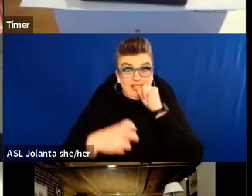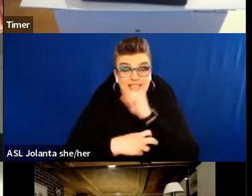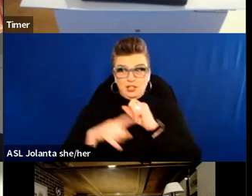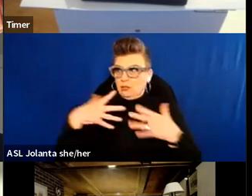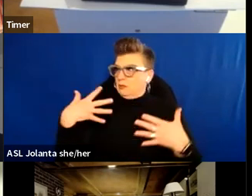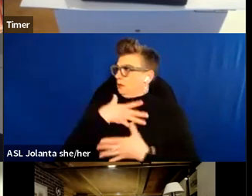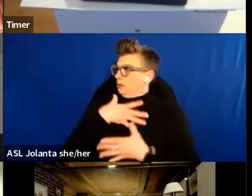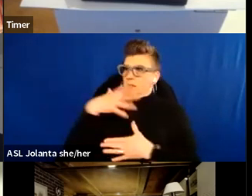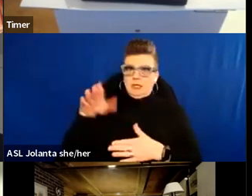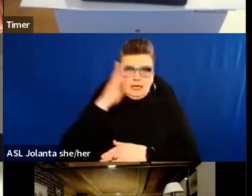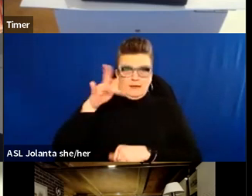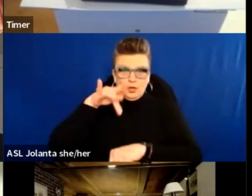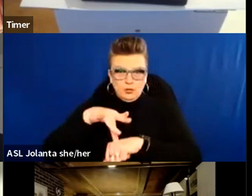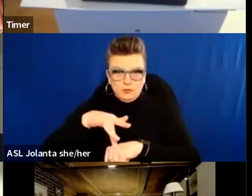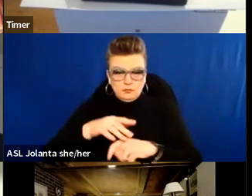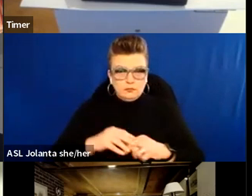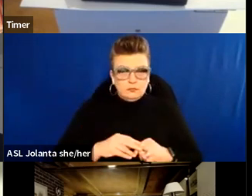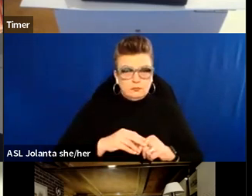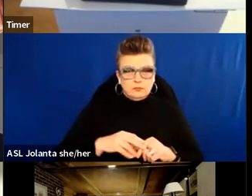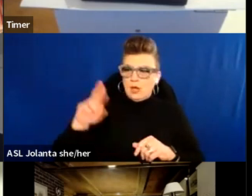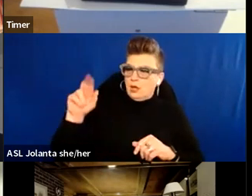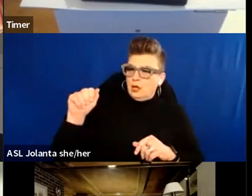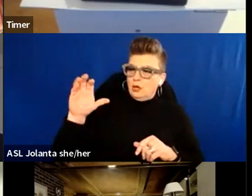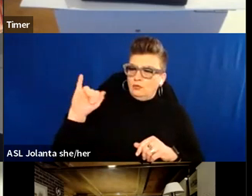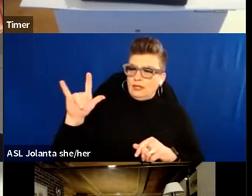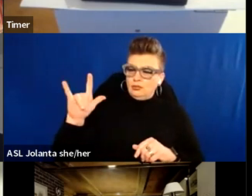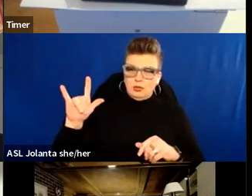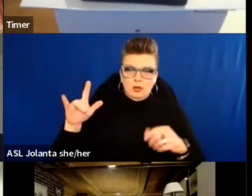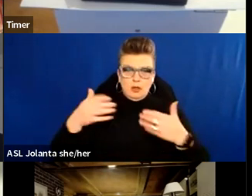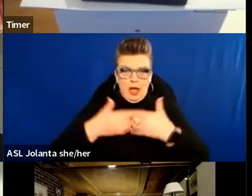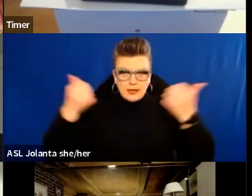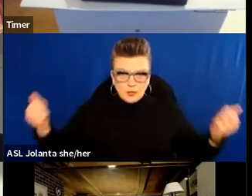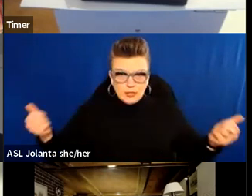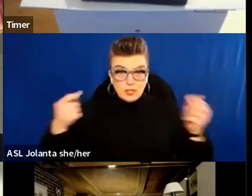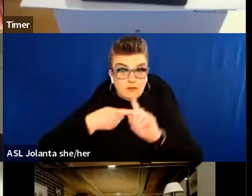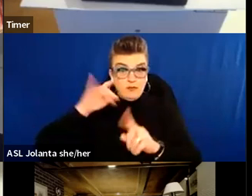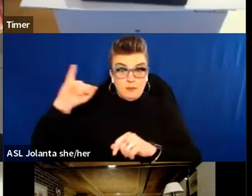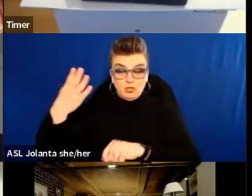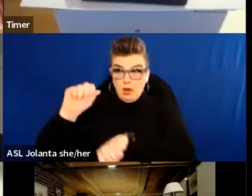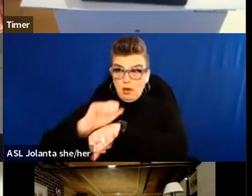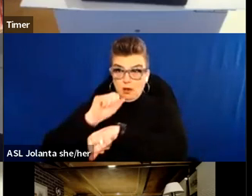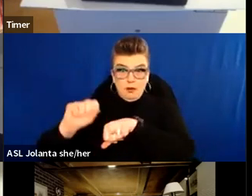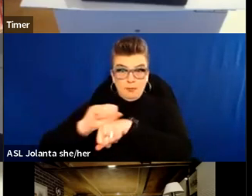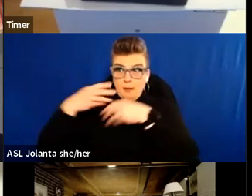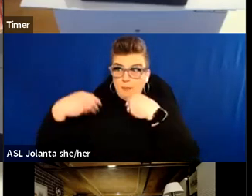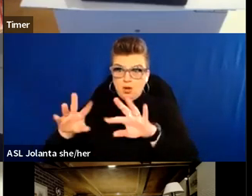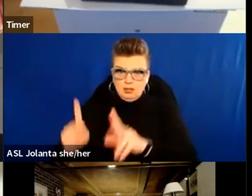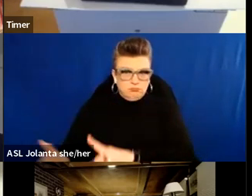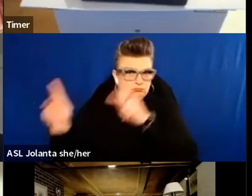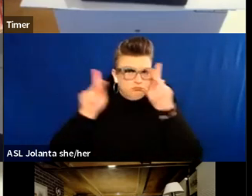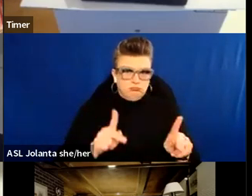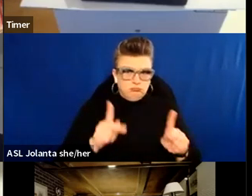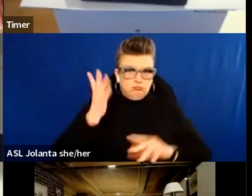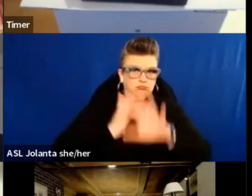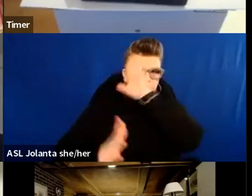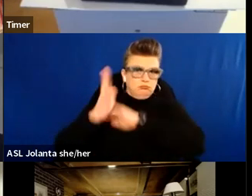isolation from the job market in metro boston is as bad now almost as bad now as it was then there has